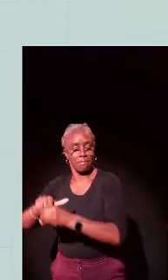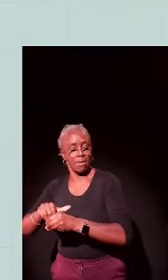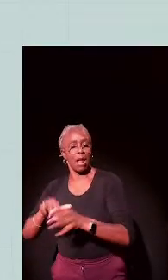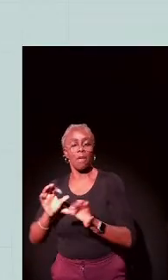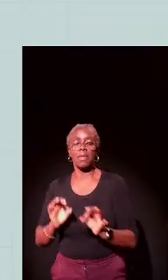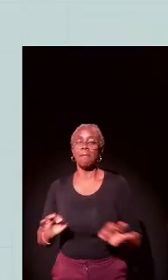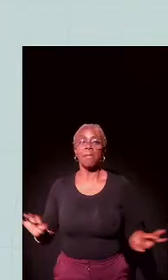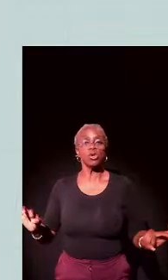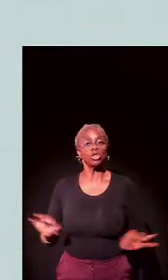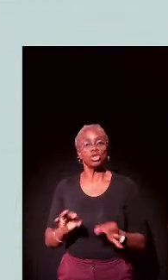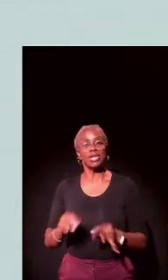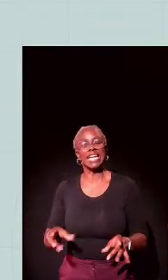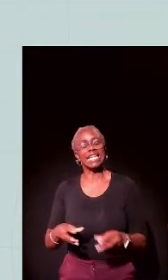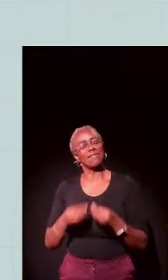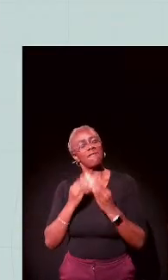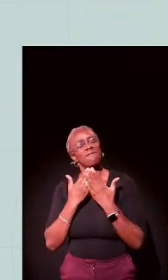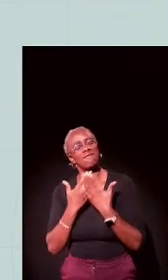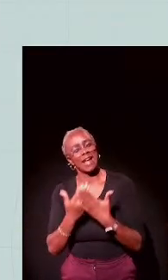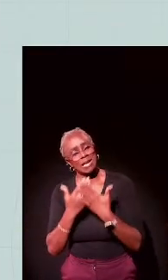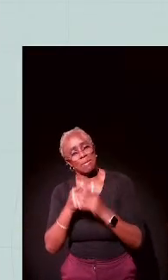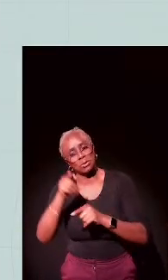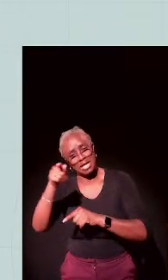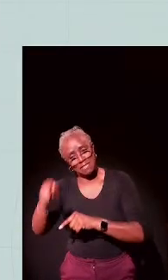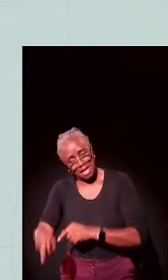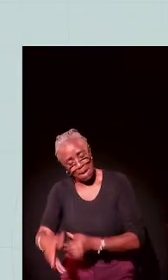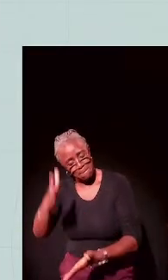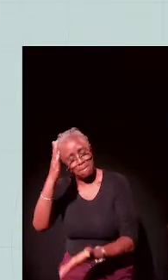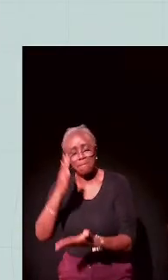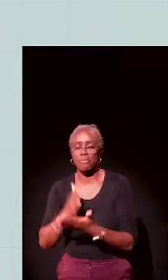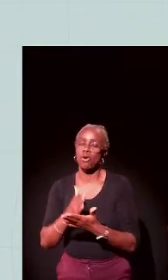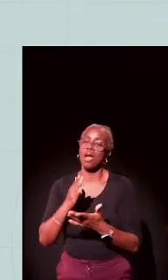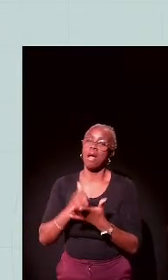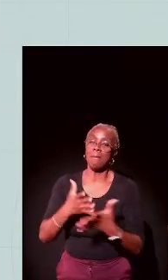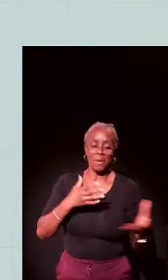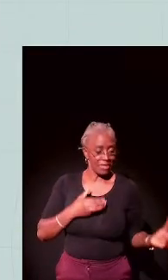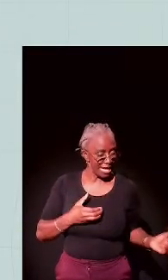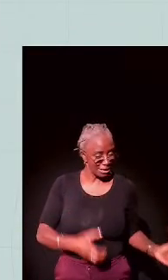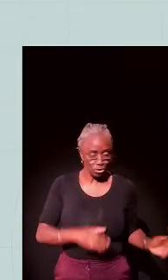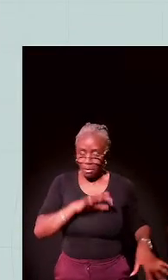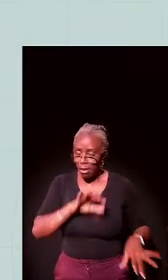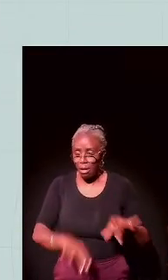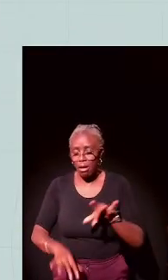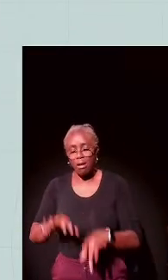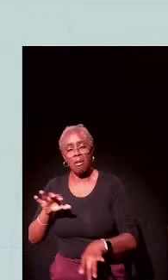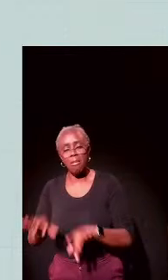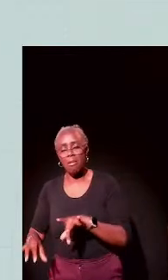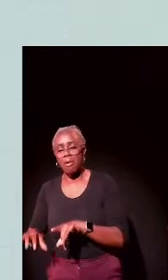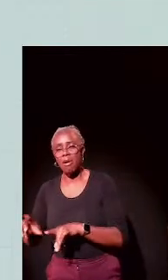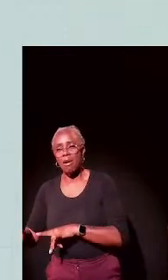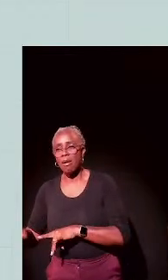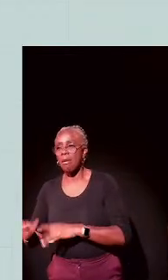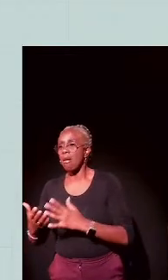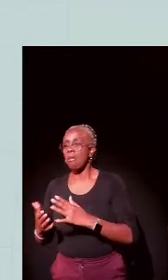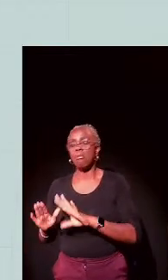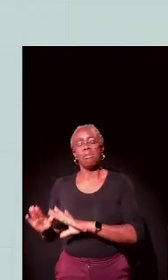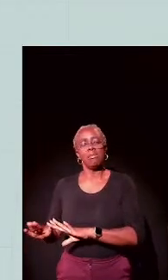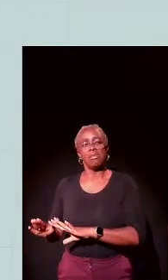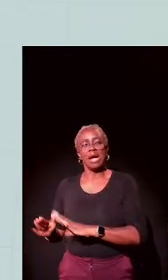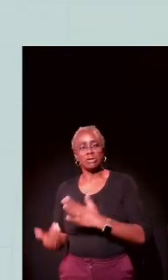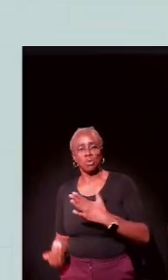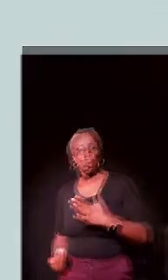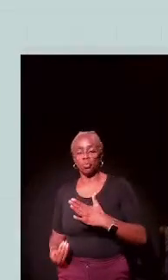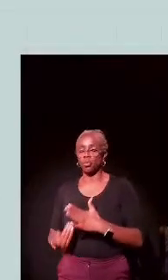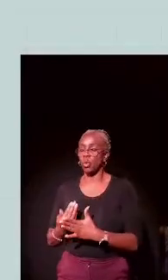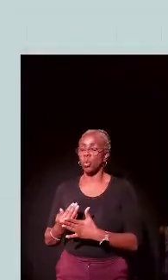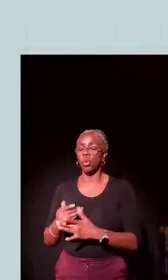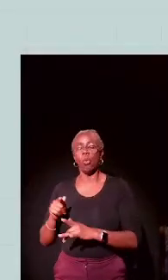personal value to them. And the interesting thing about the instrument was that it did not assume any prior musical